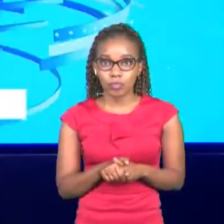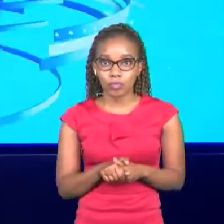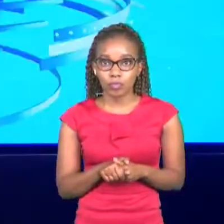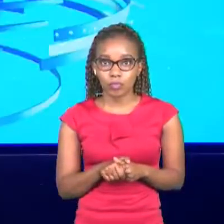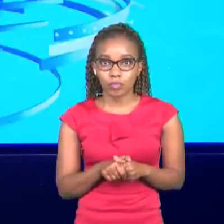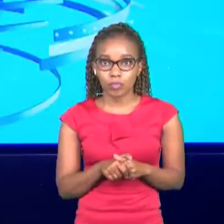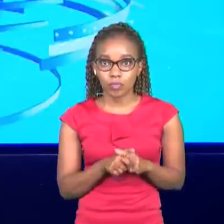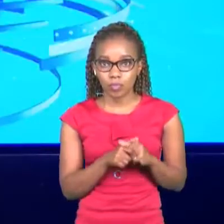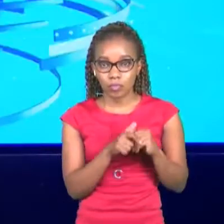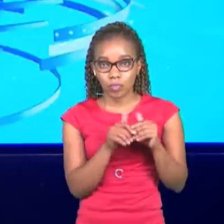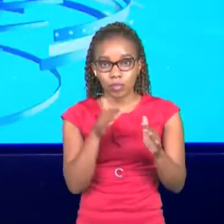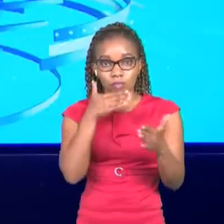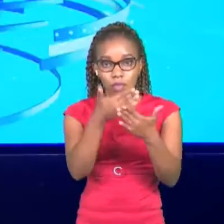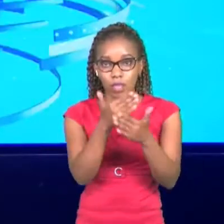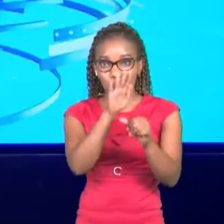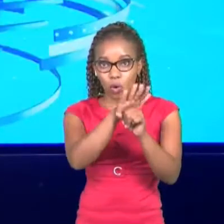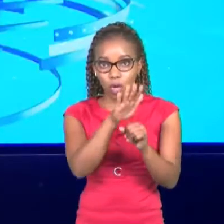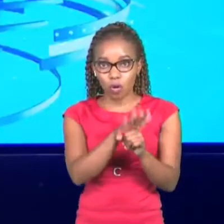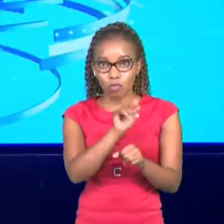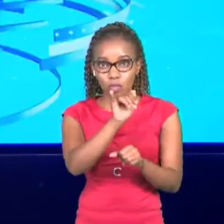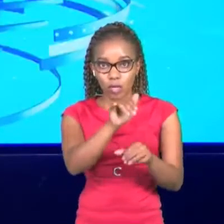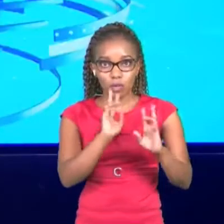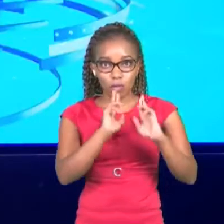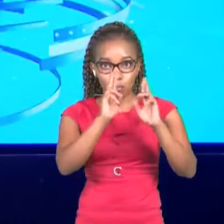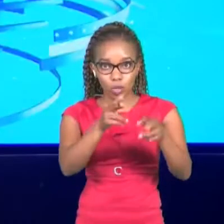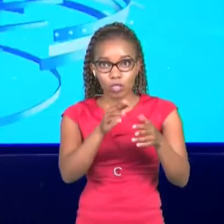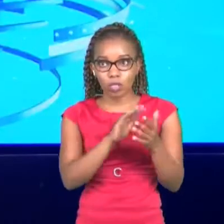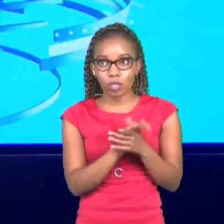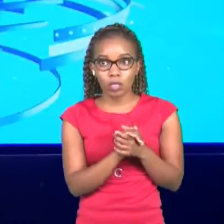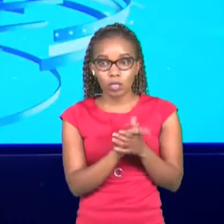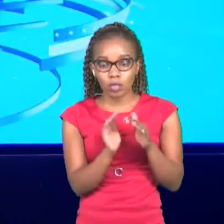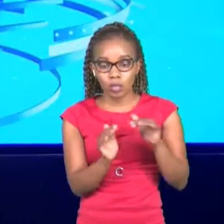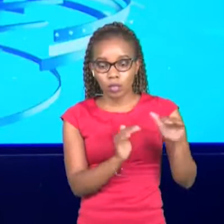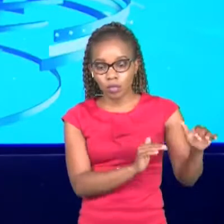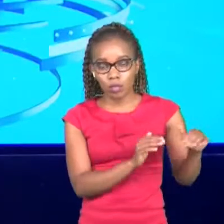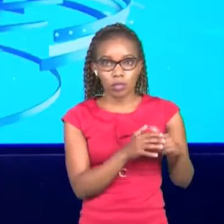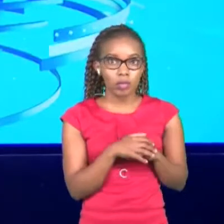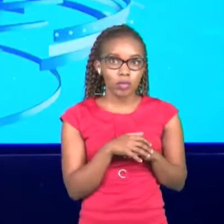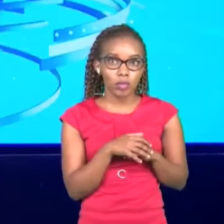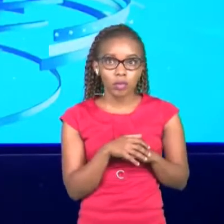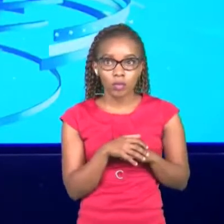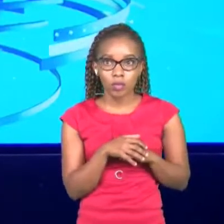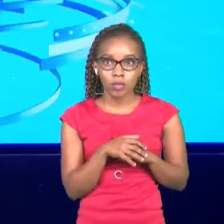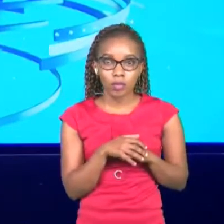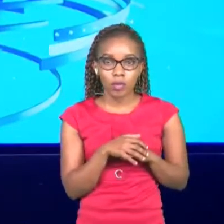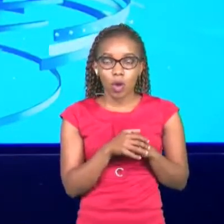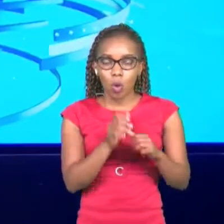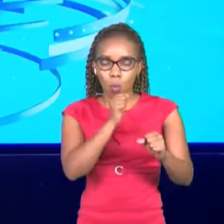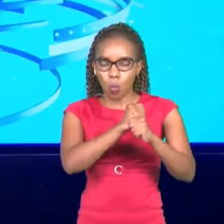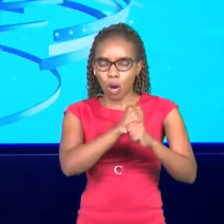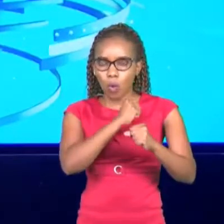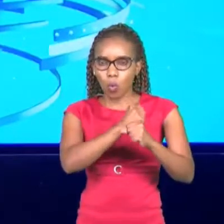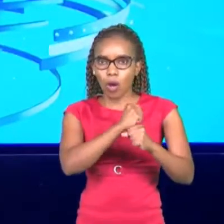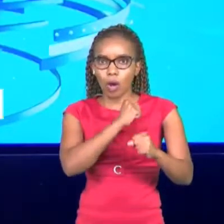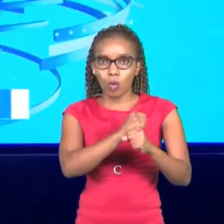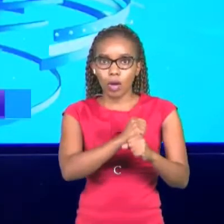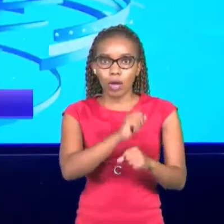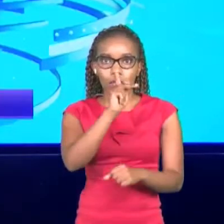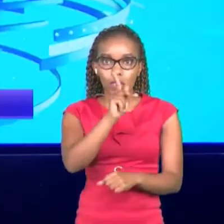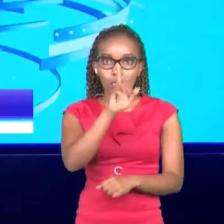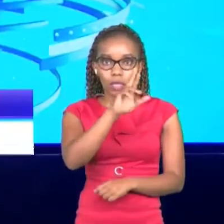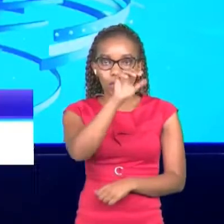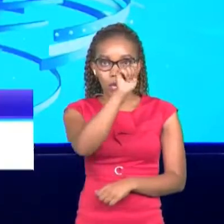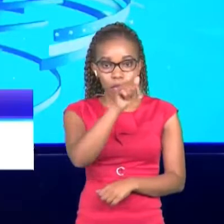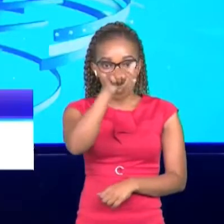All right, thank you, Vicky Mugambi, for that story. Elsewhere, after decades of manual operations, the Kenya Revenue Authority has